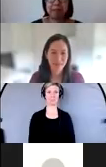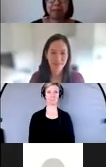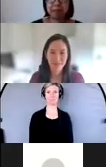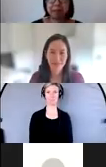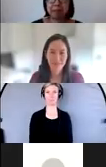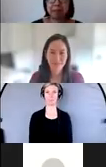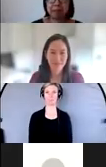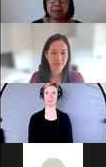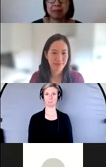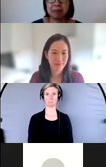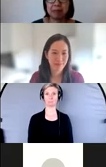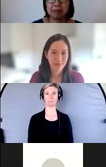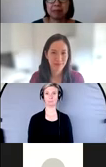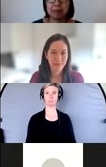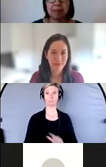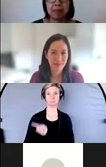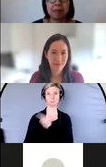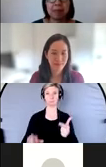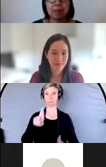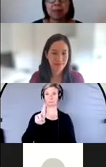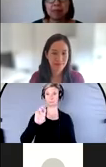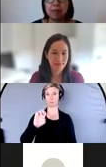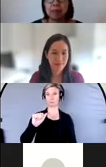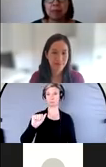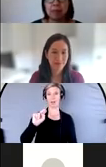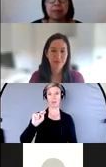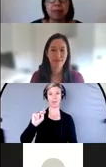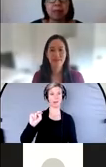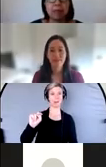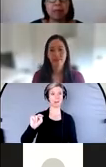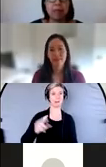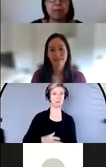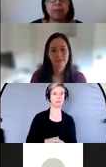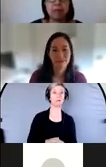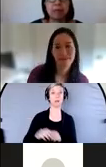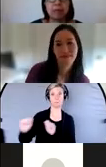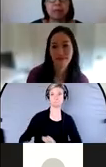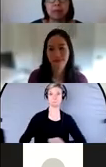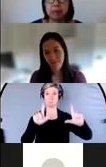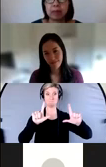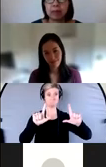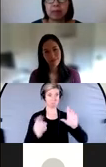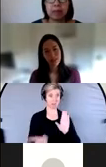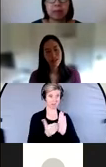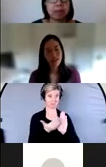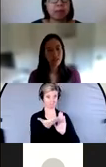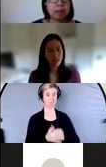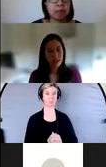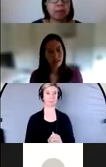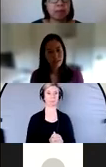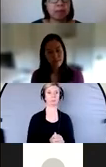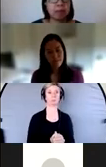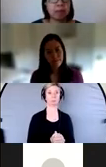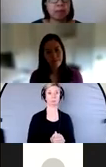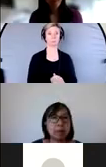I'm just going to, um, let people know. think I've, I my screen is up again. Yes. Um, so we do